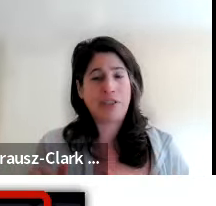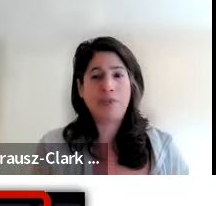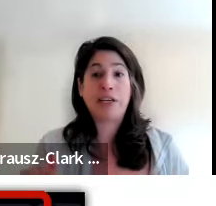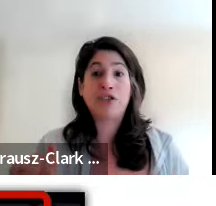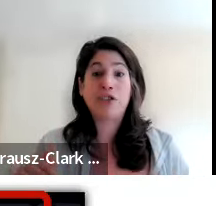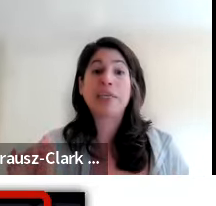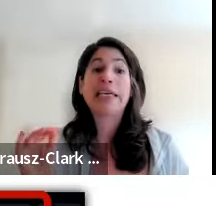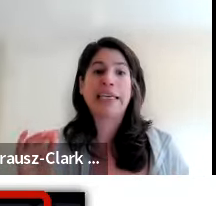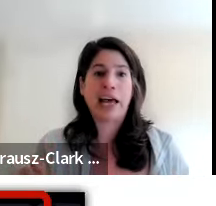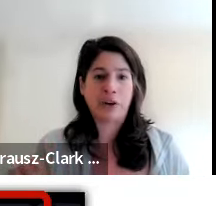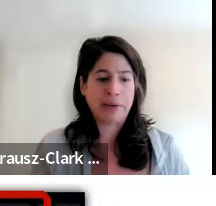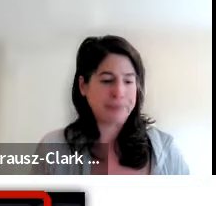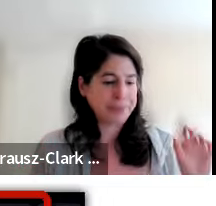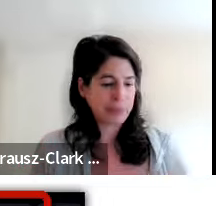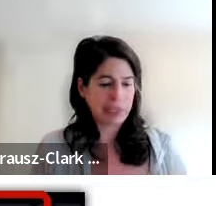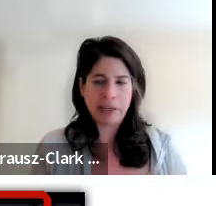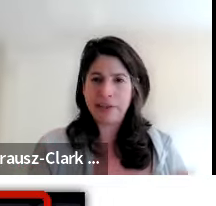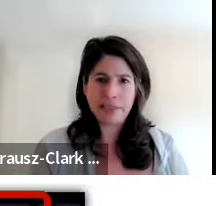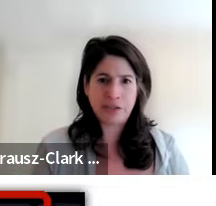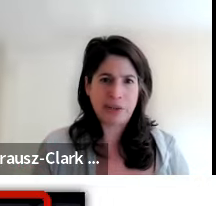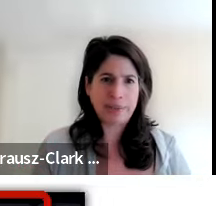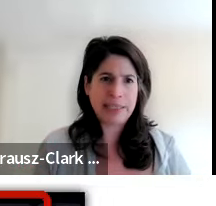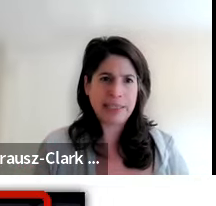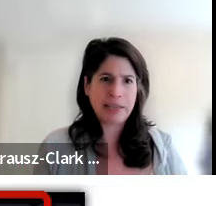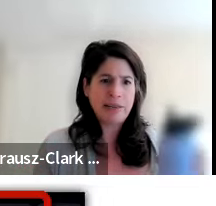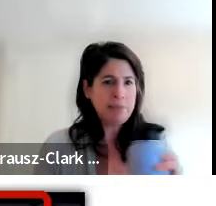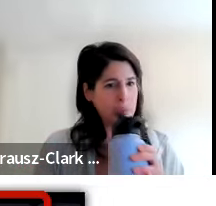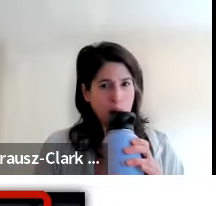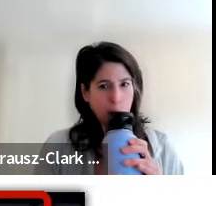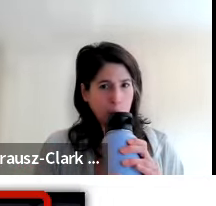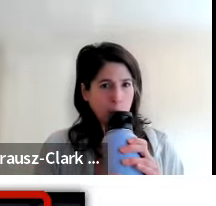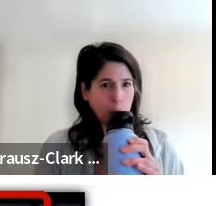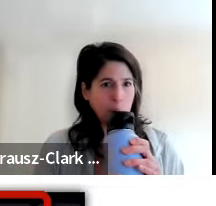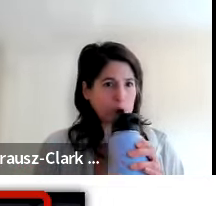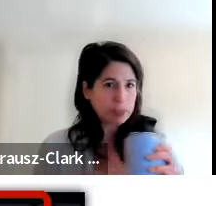view, excuse me, and choose gallery. Advance the screen, please, Nicola.